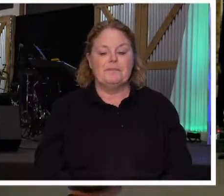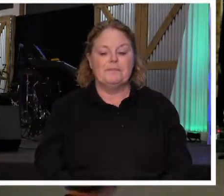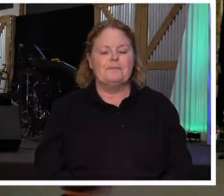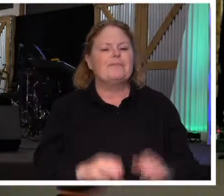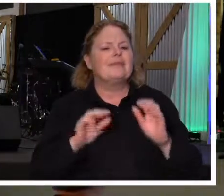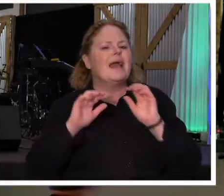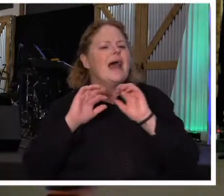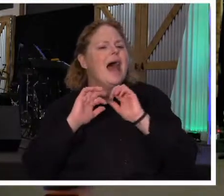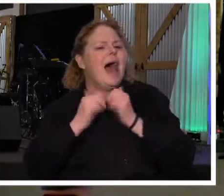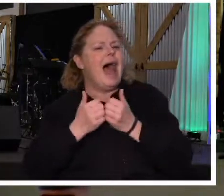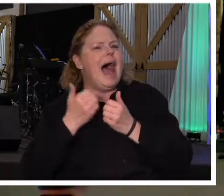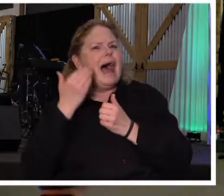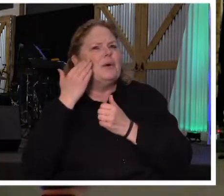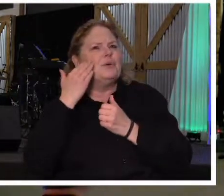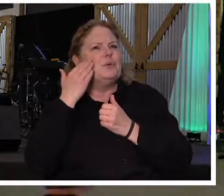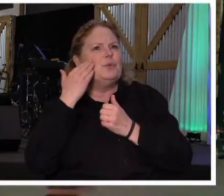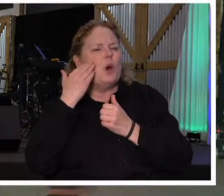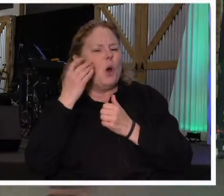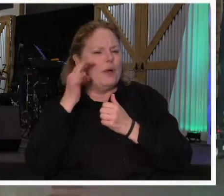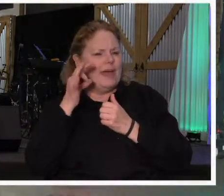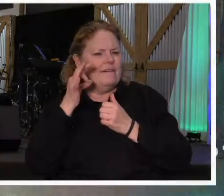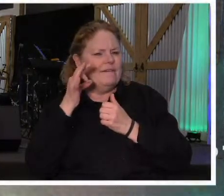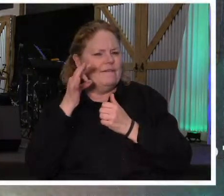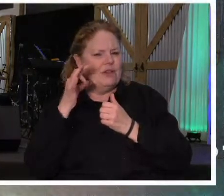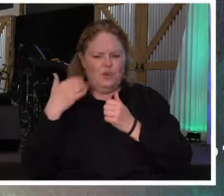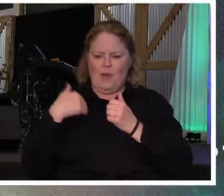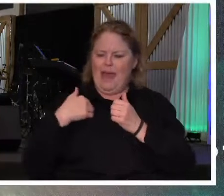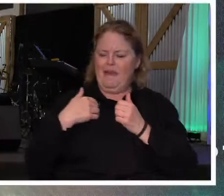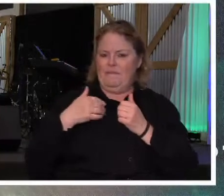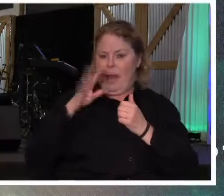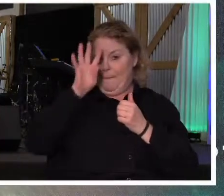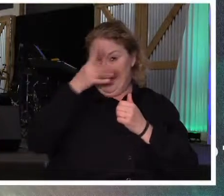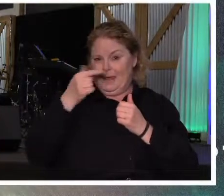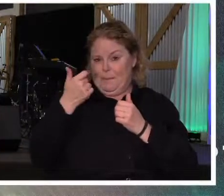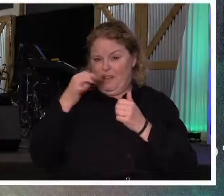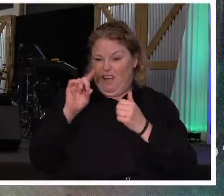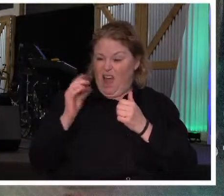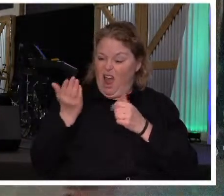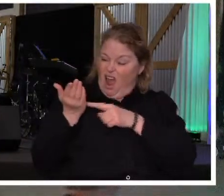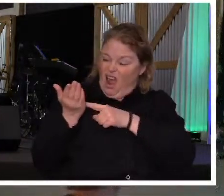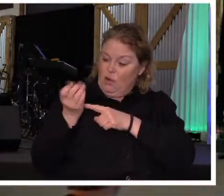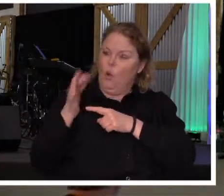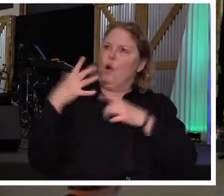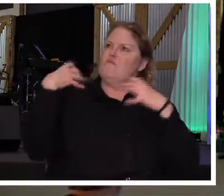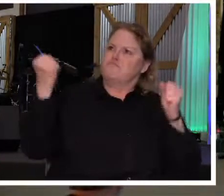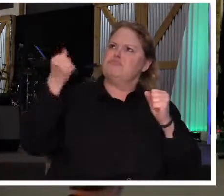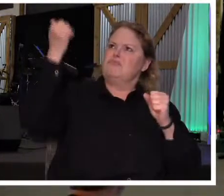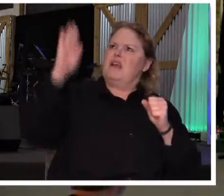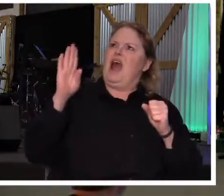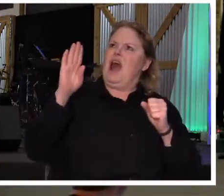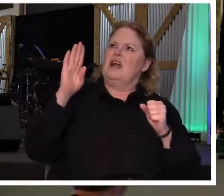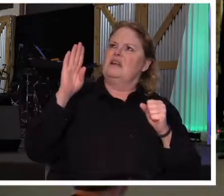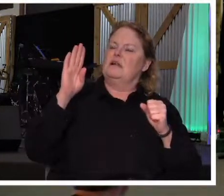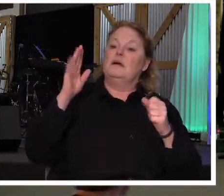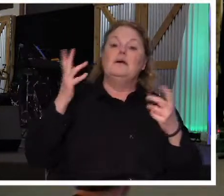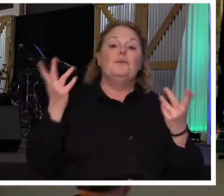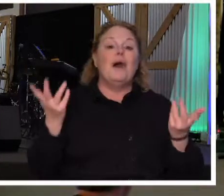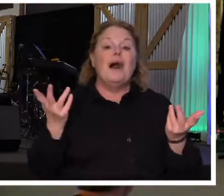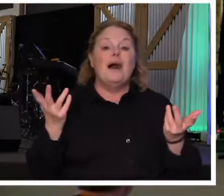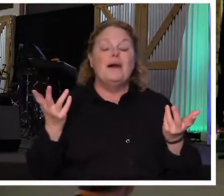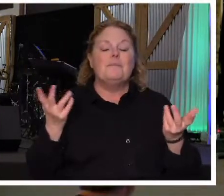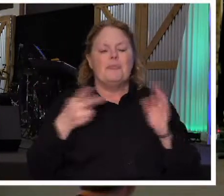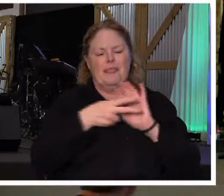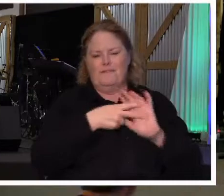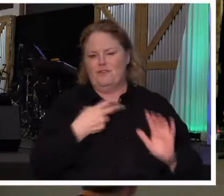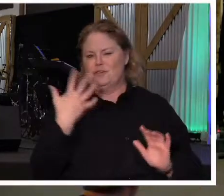Secondly, there is a self quake. You might say, well, what is that? I think you can find it described in